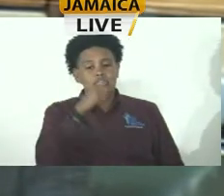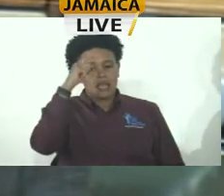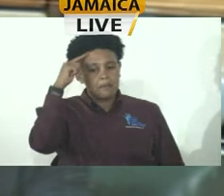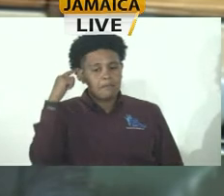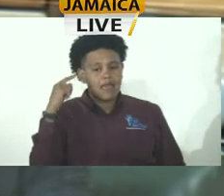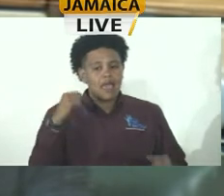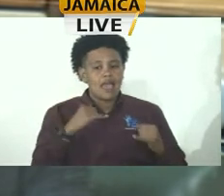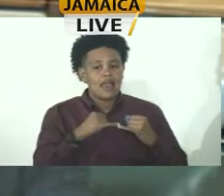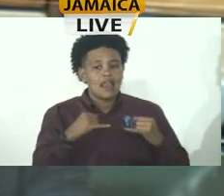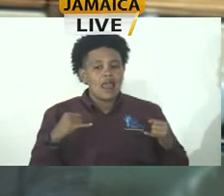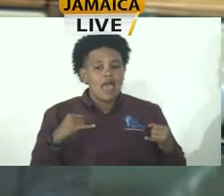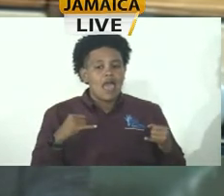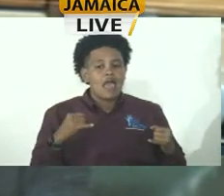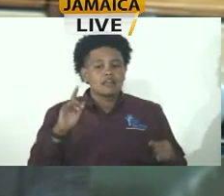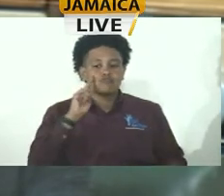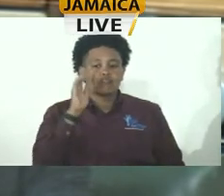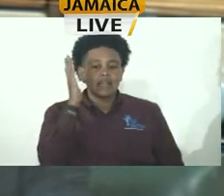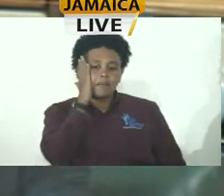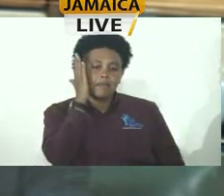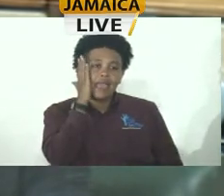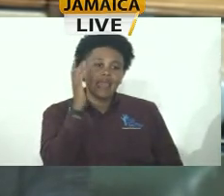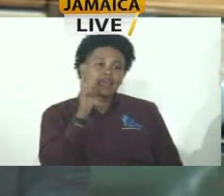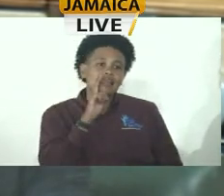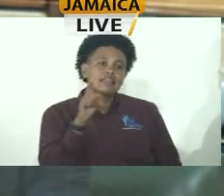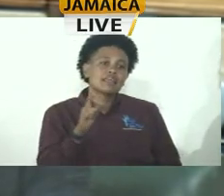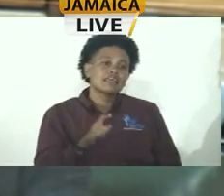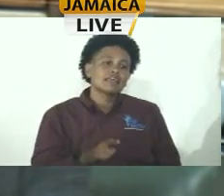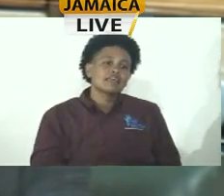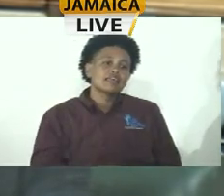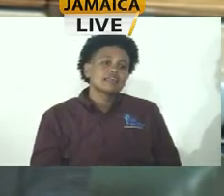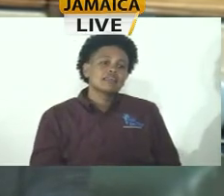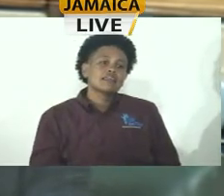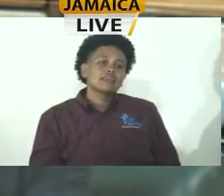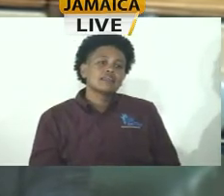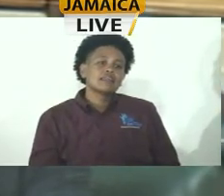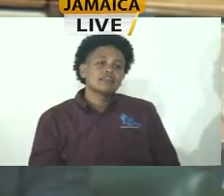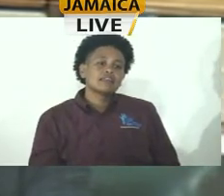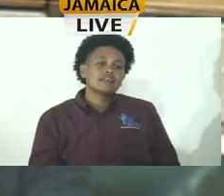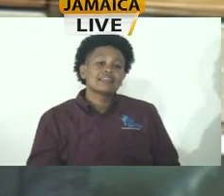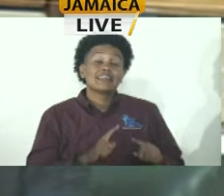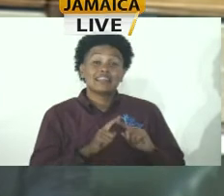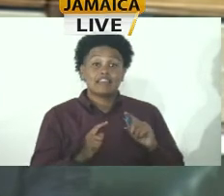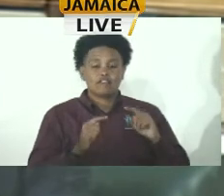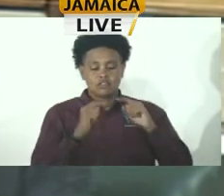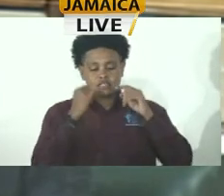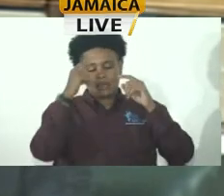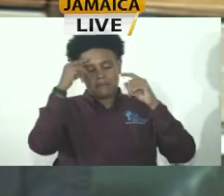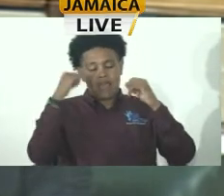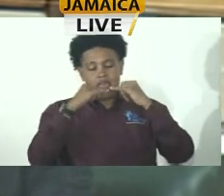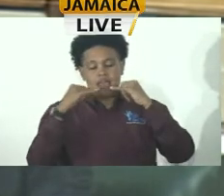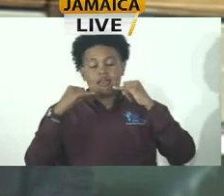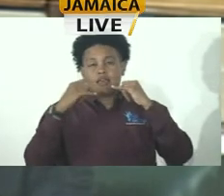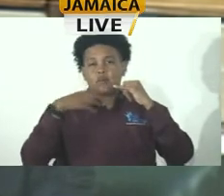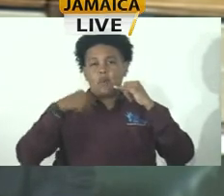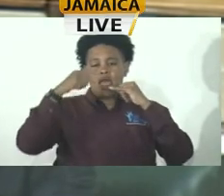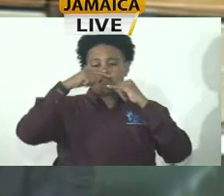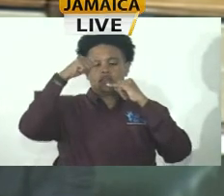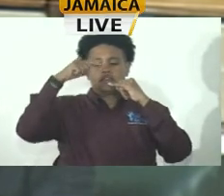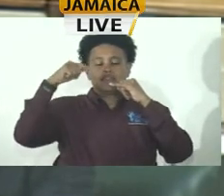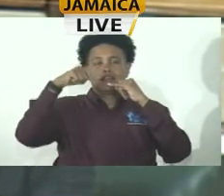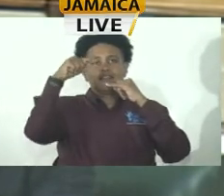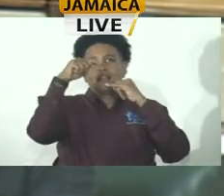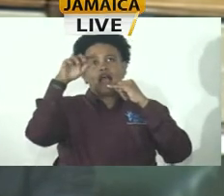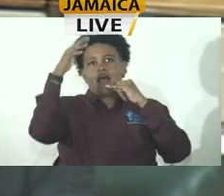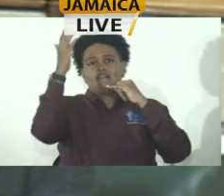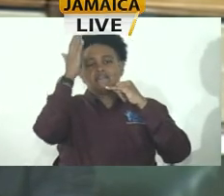here would be the beds the difference here would be those persons who